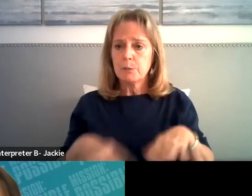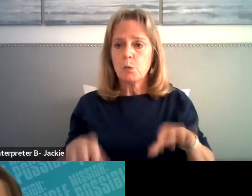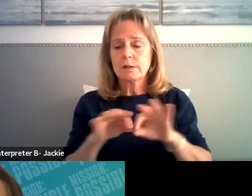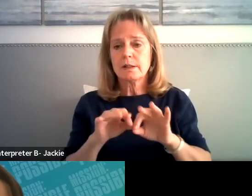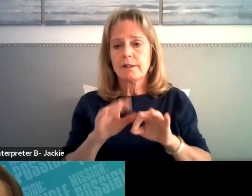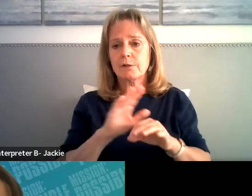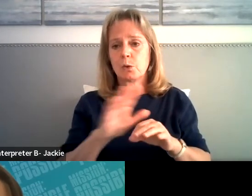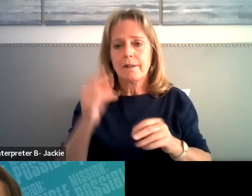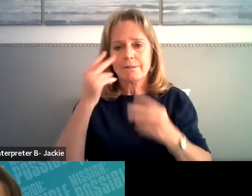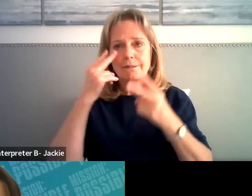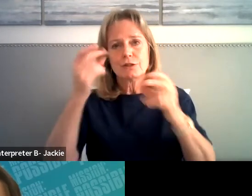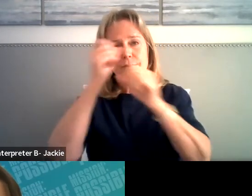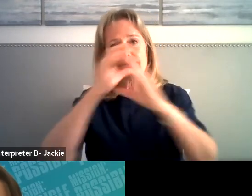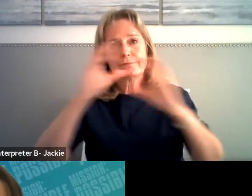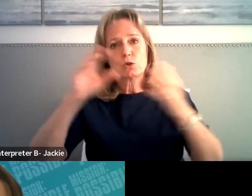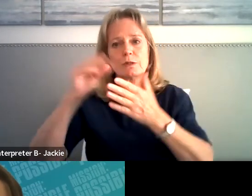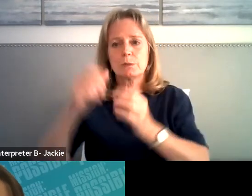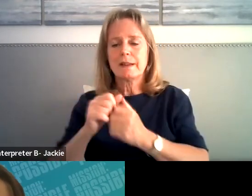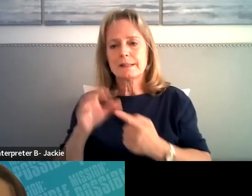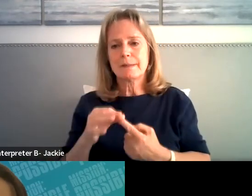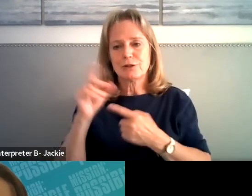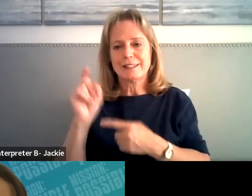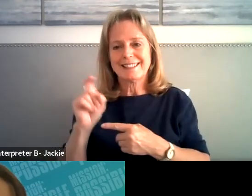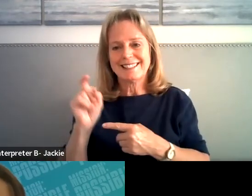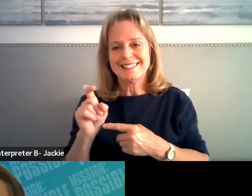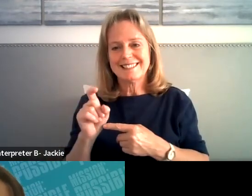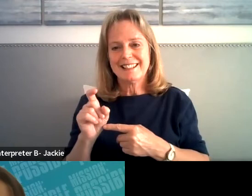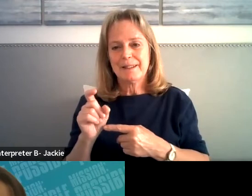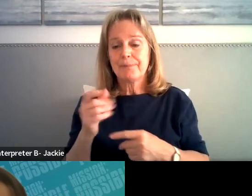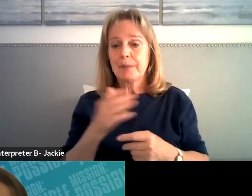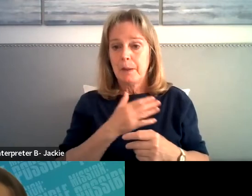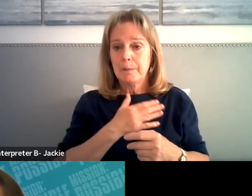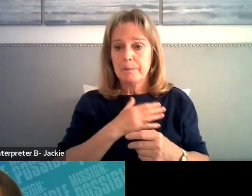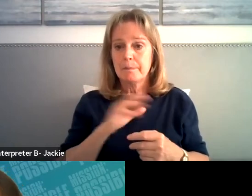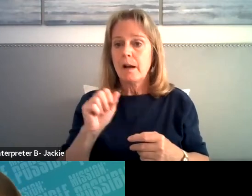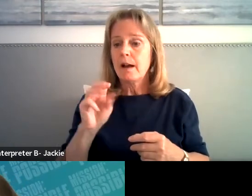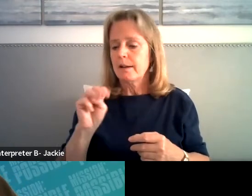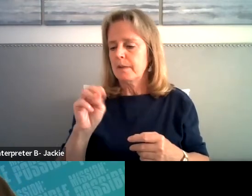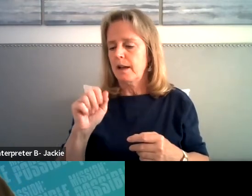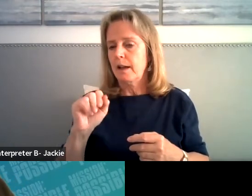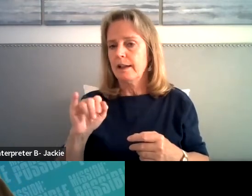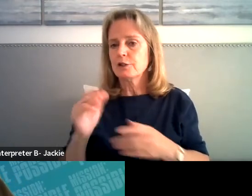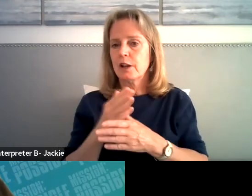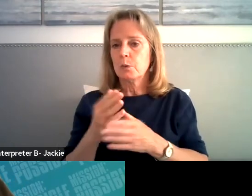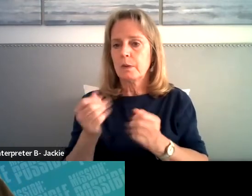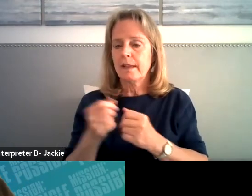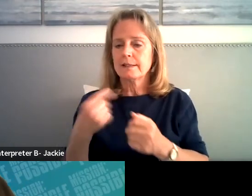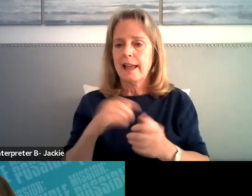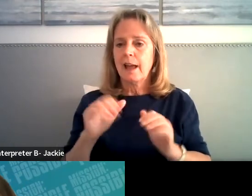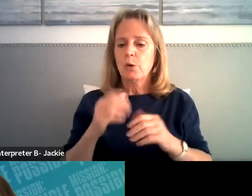your vision for our students with special needs. I know Mai shared with us how co-teaching started with